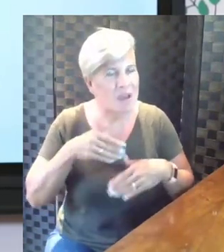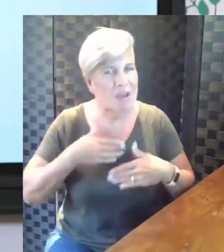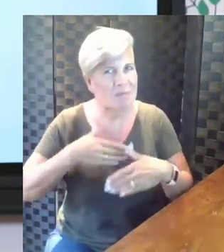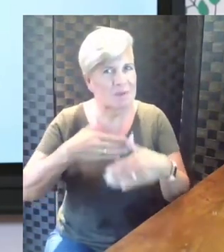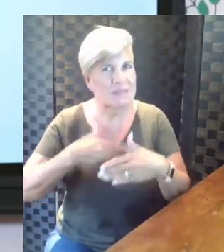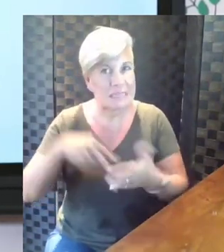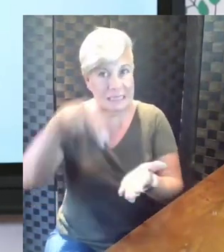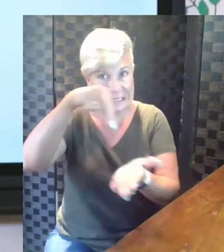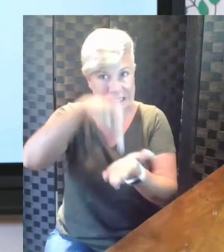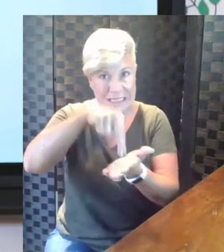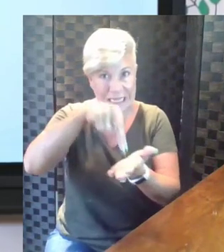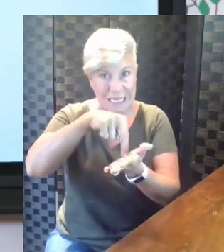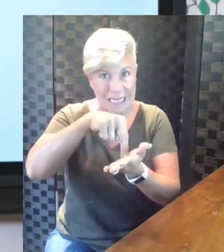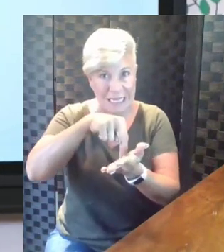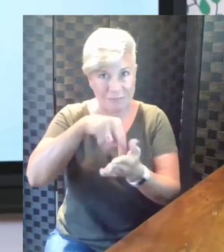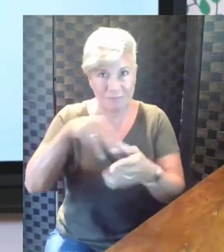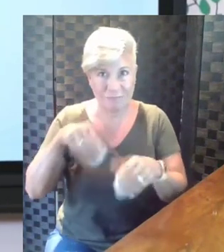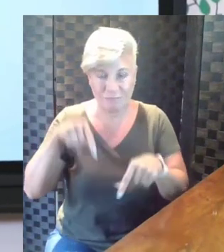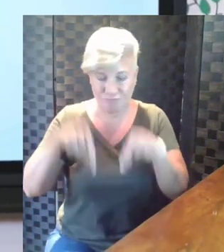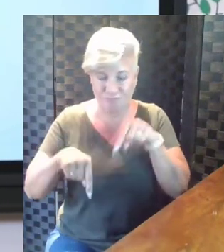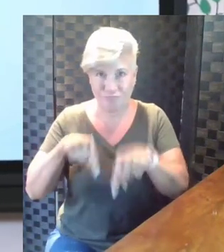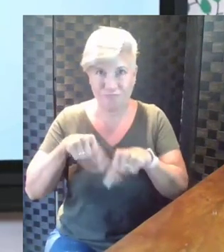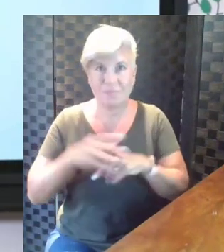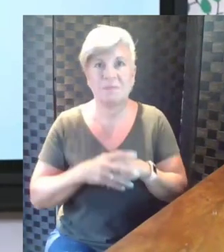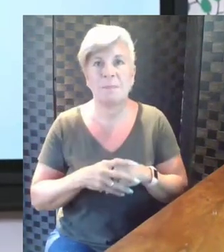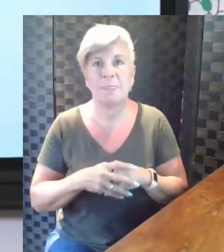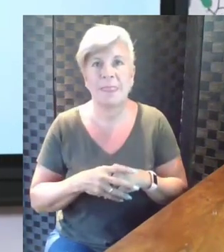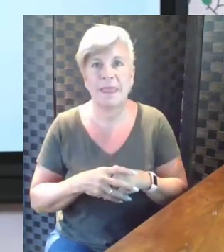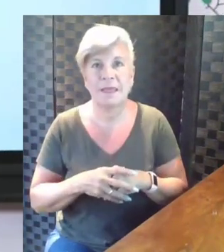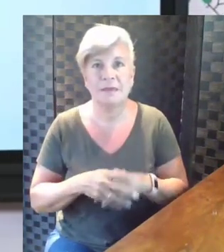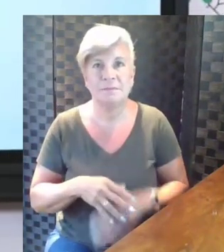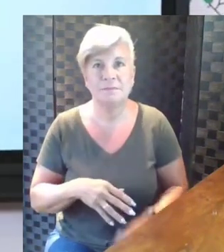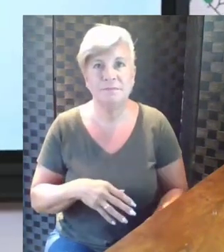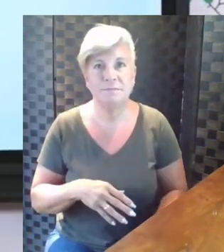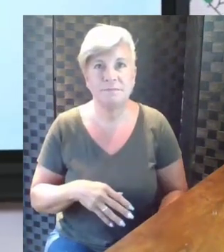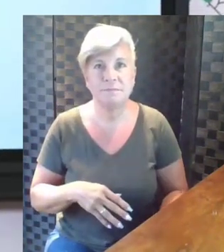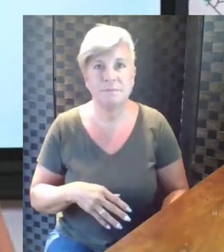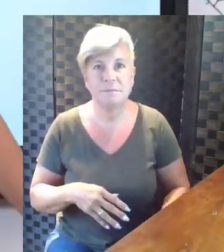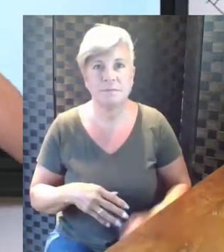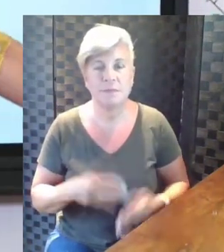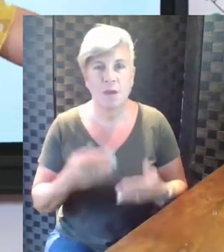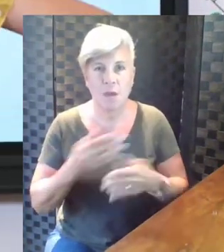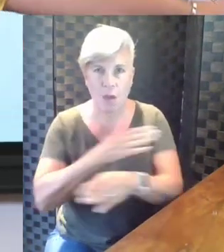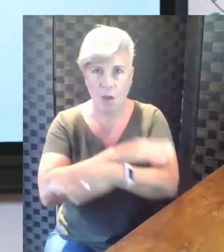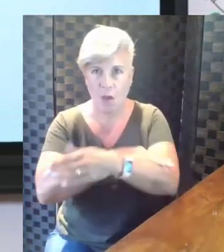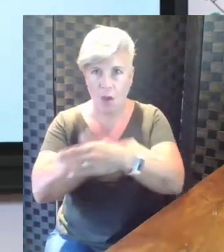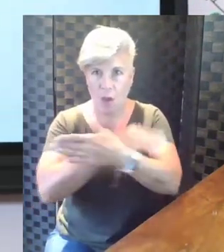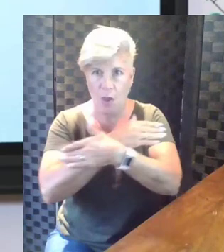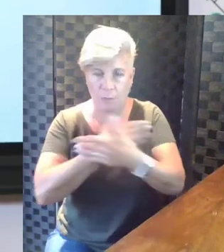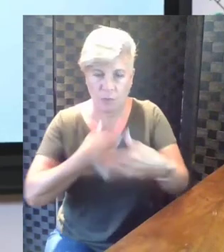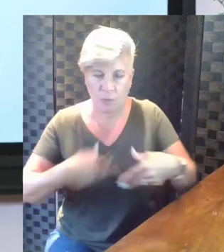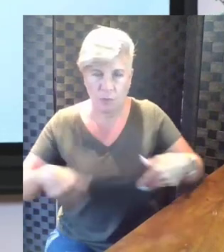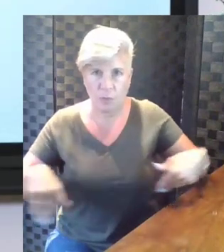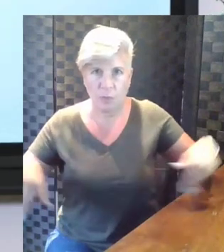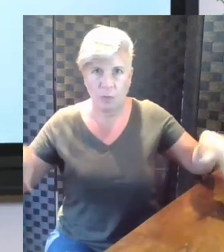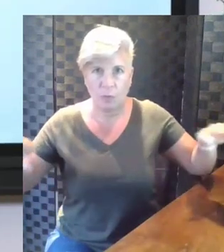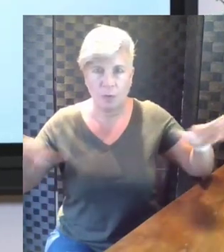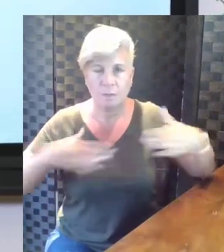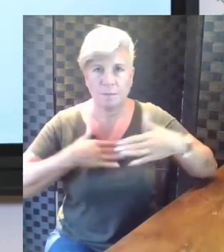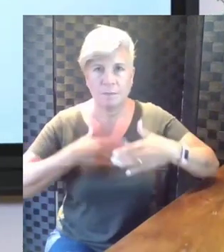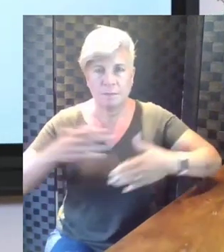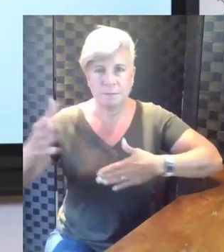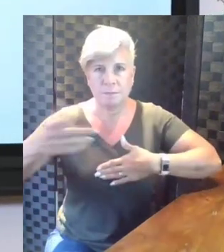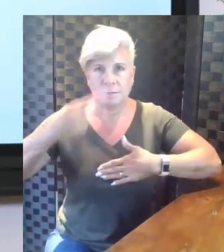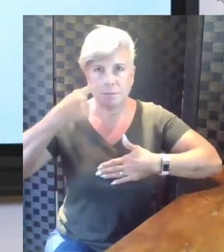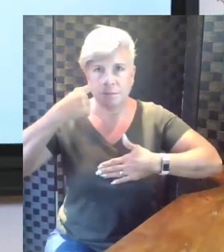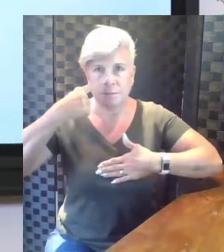stand up with our feet about shoulder width apart, about this far apart. And we're going to be bringing our arms up as we take in a big deep breath, and